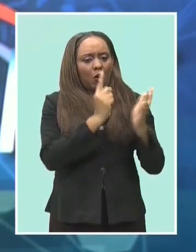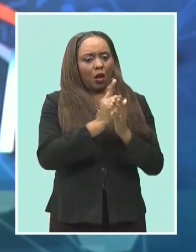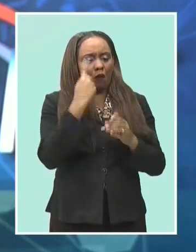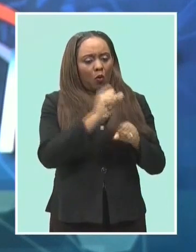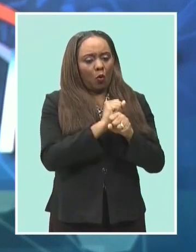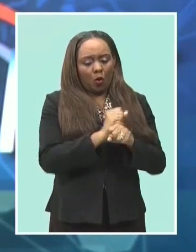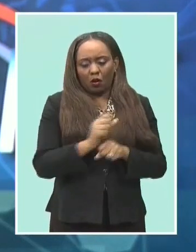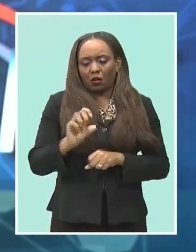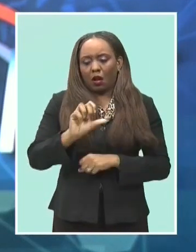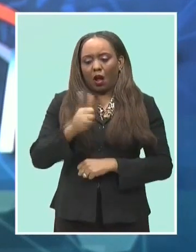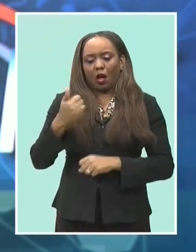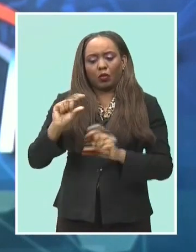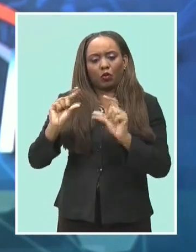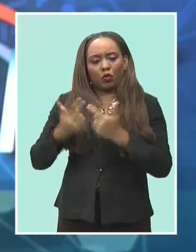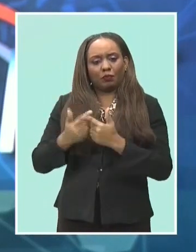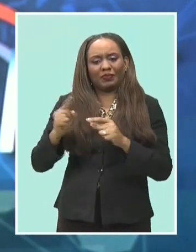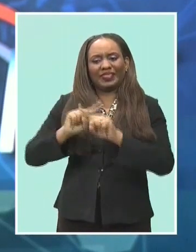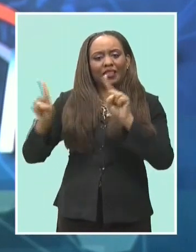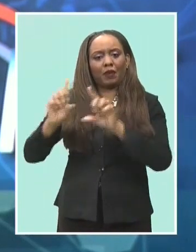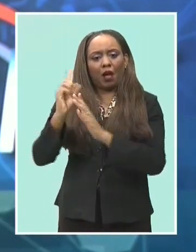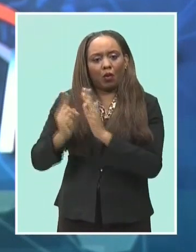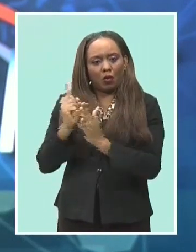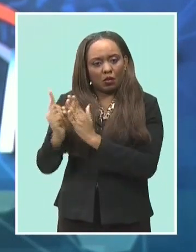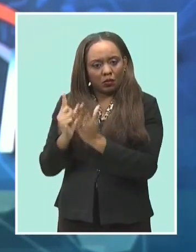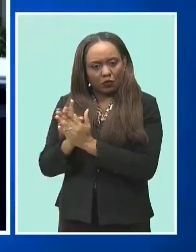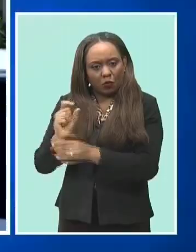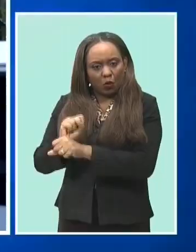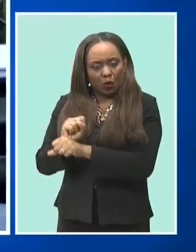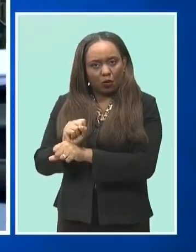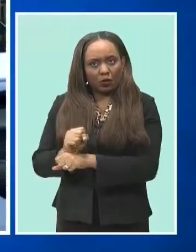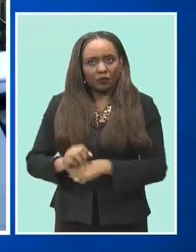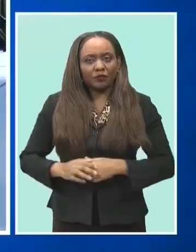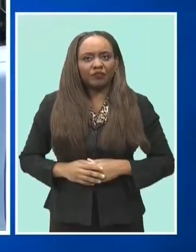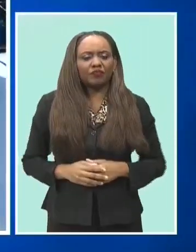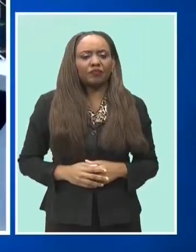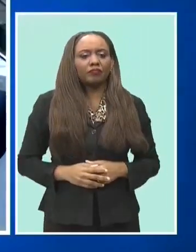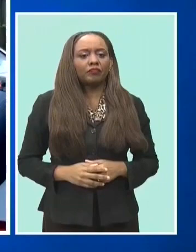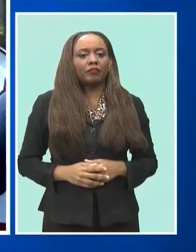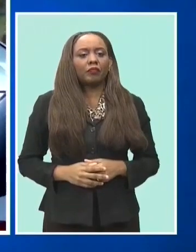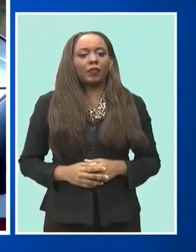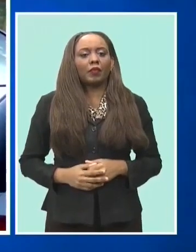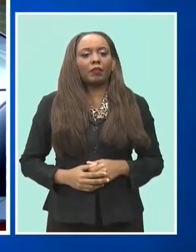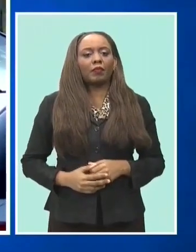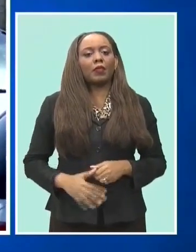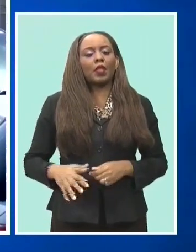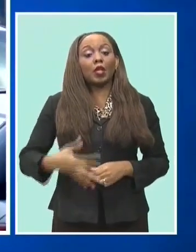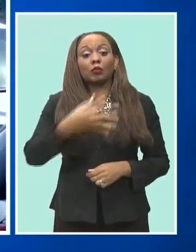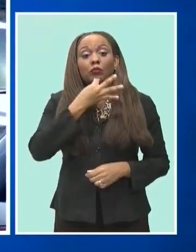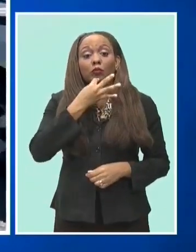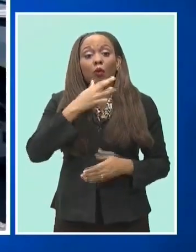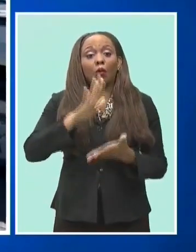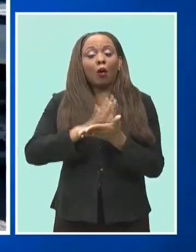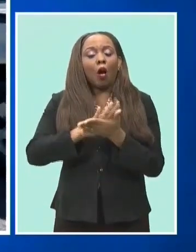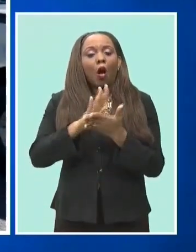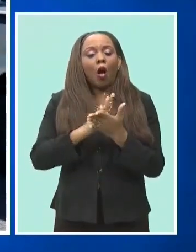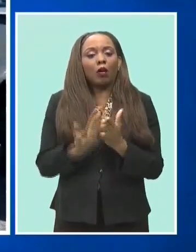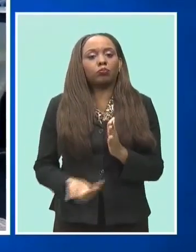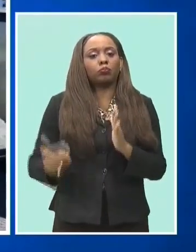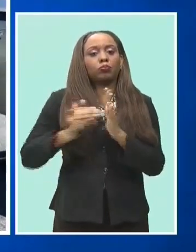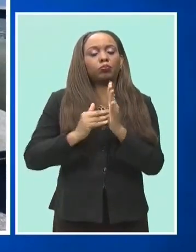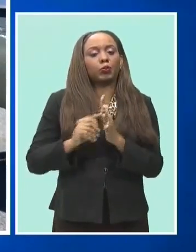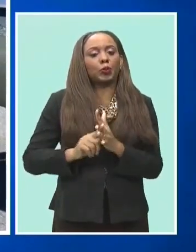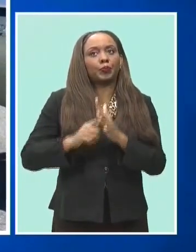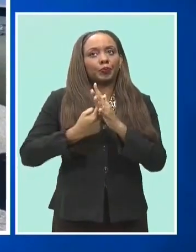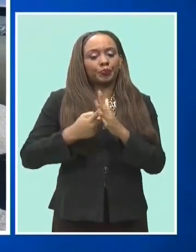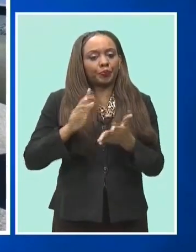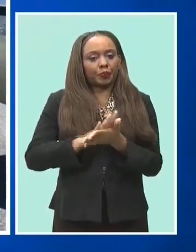last evening. Sharika Griffith has more. In less than 2 weeks, school will resume for thousands of school children, and